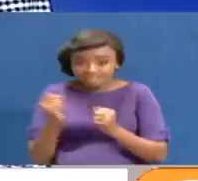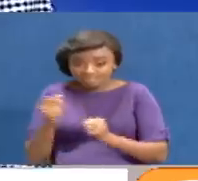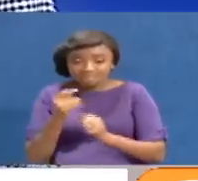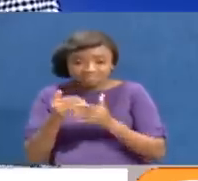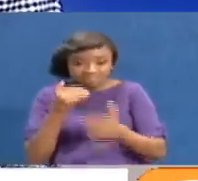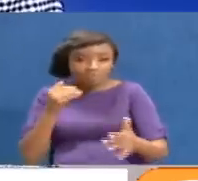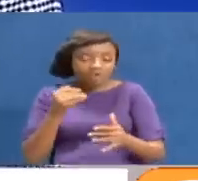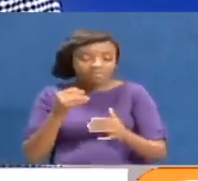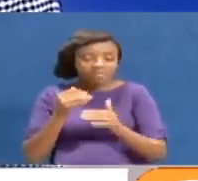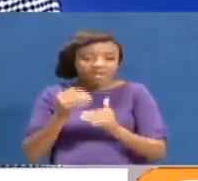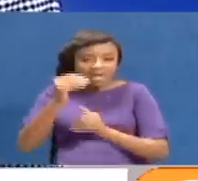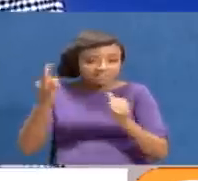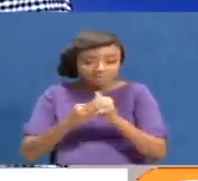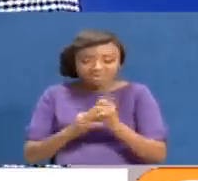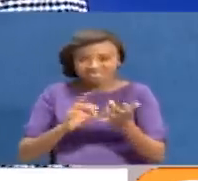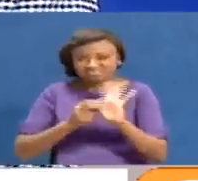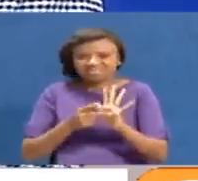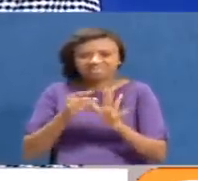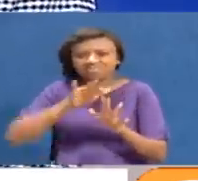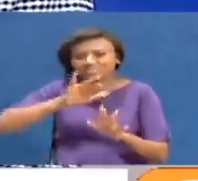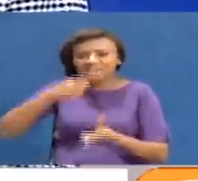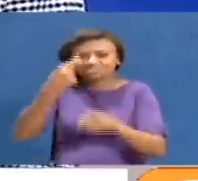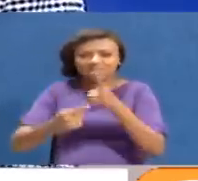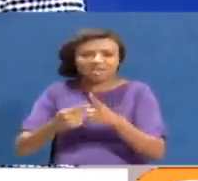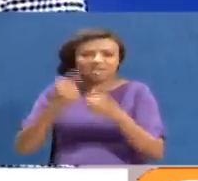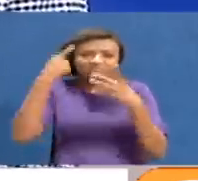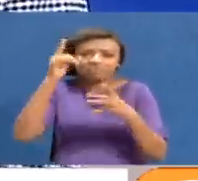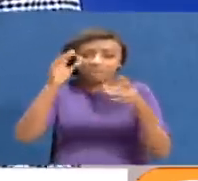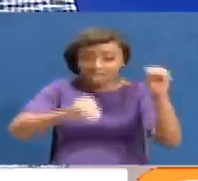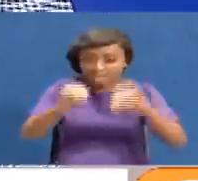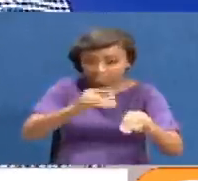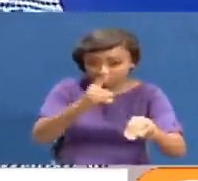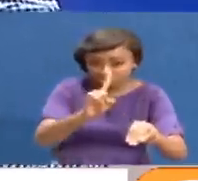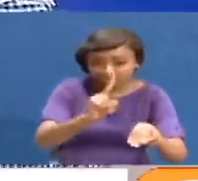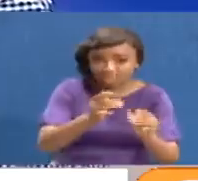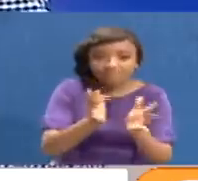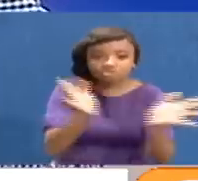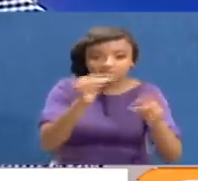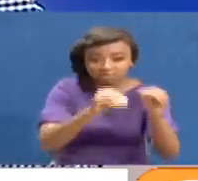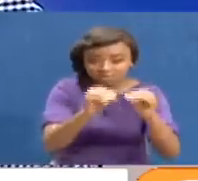the referendum, it creates some positions. For example, the